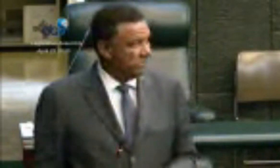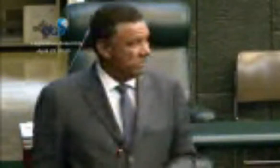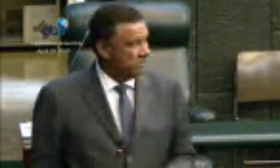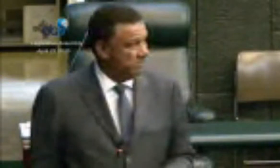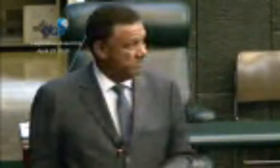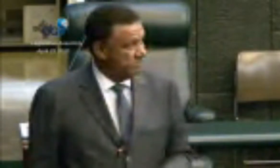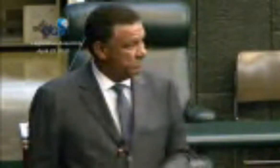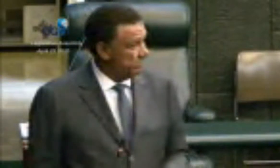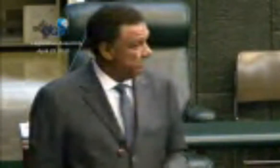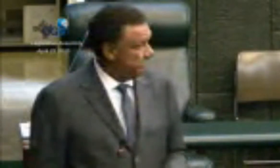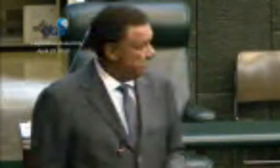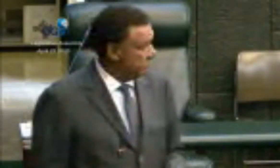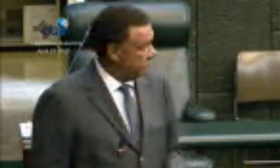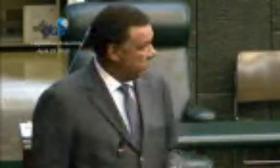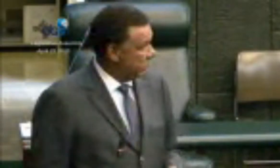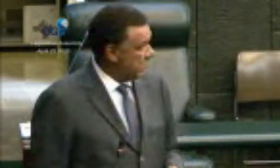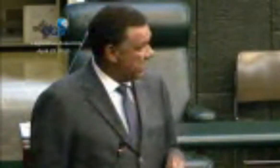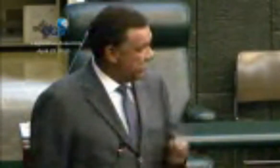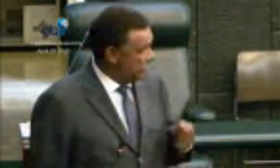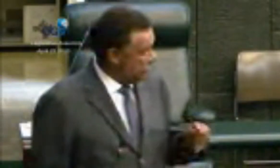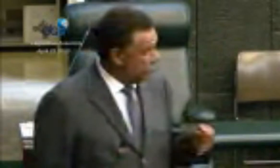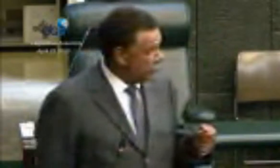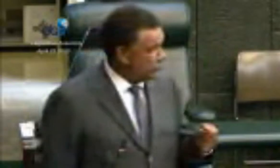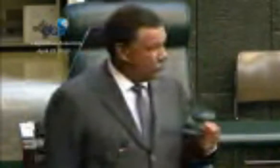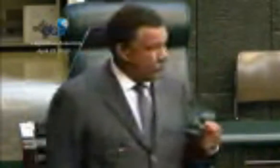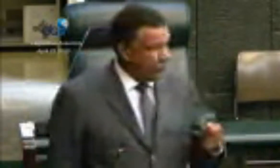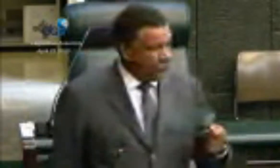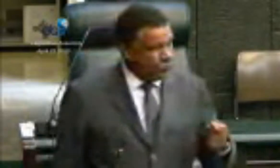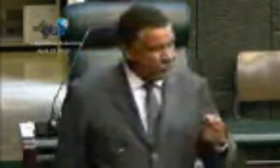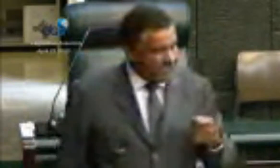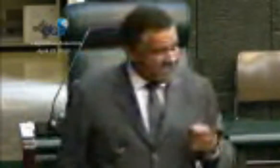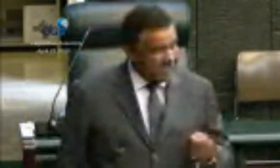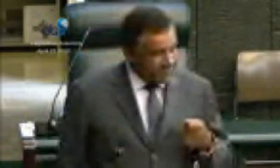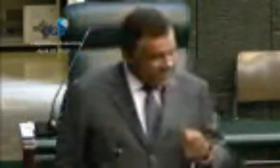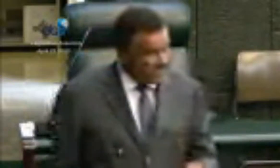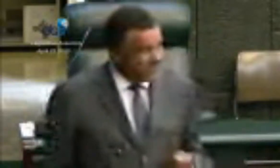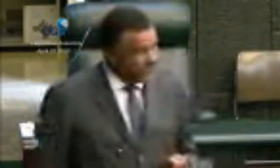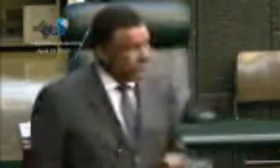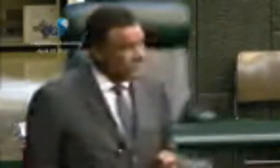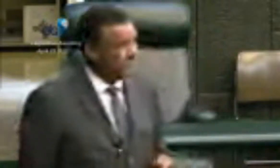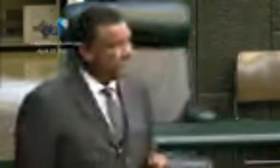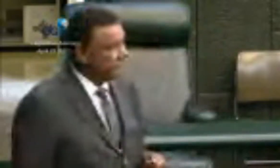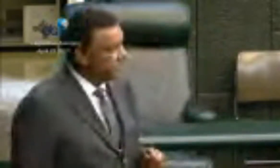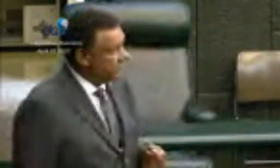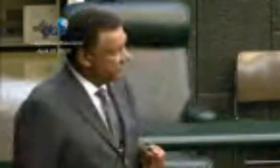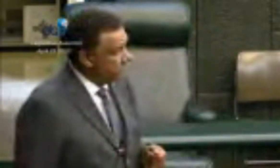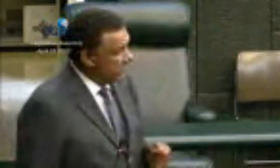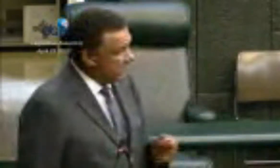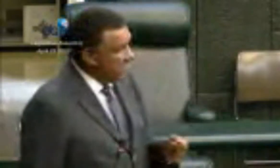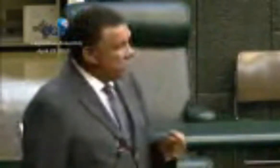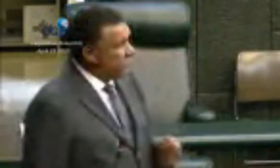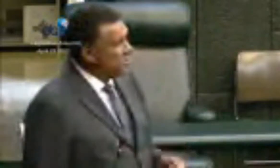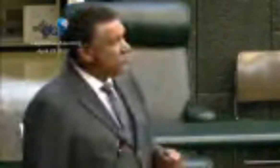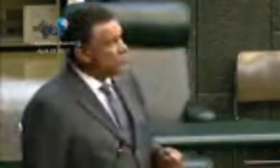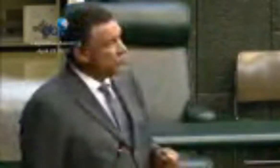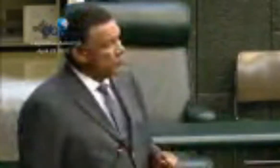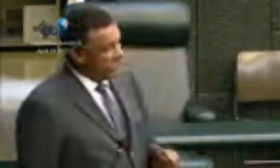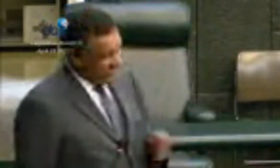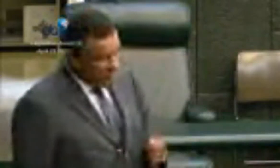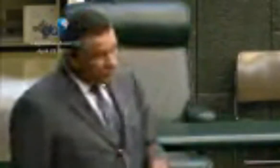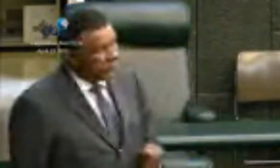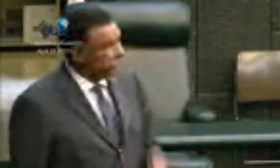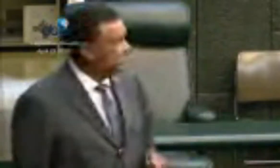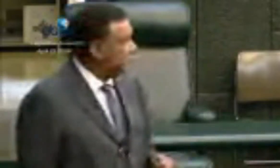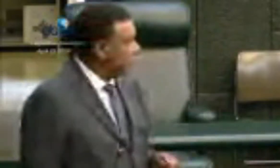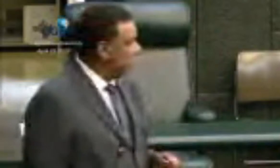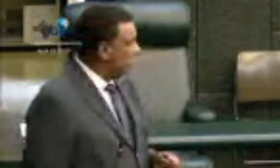and those who came here, many of which without, and has